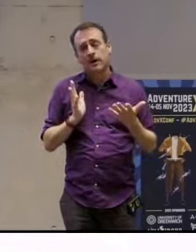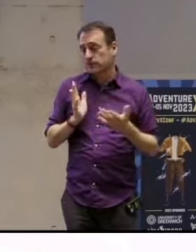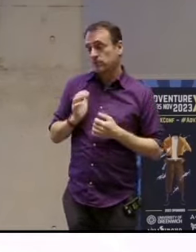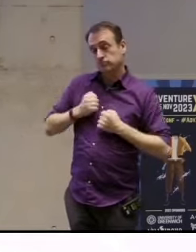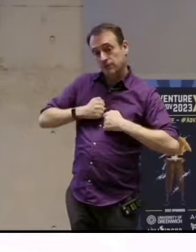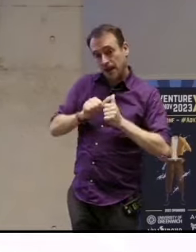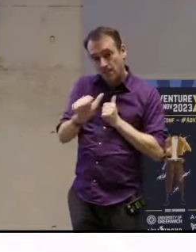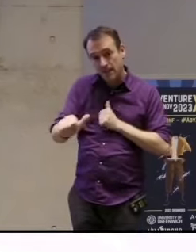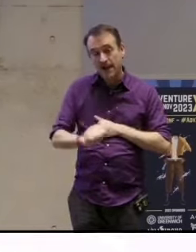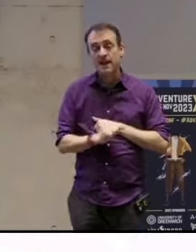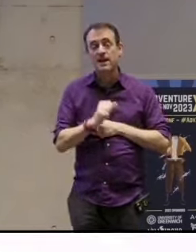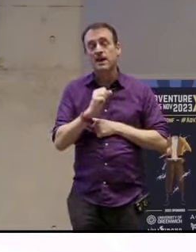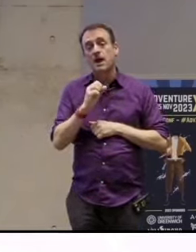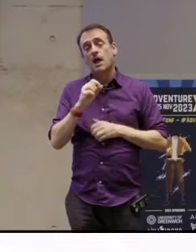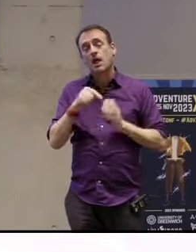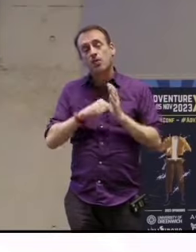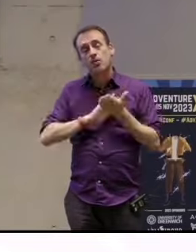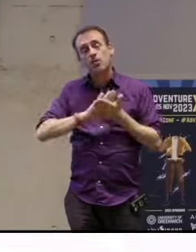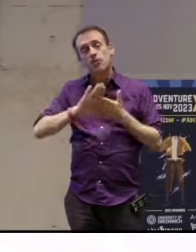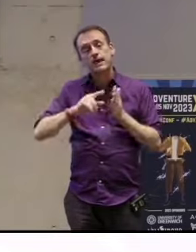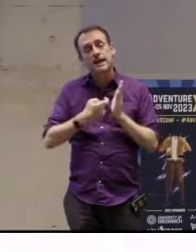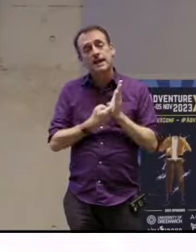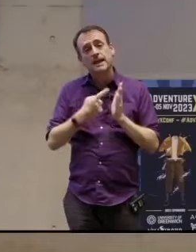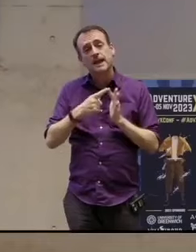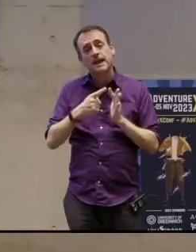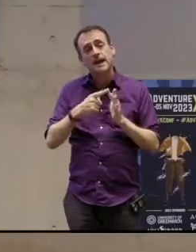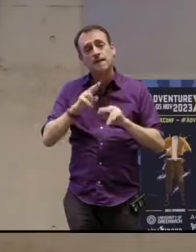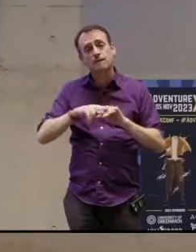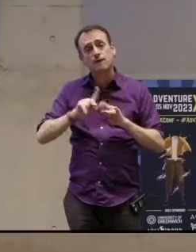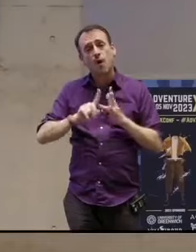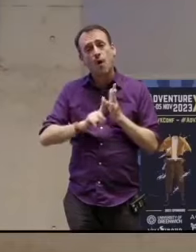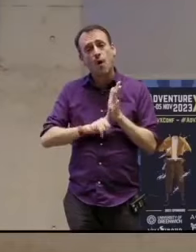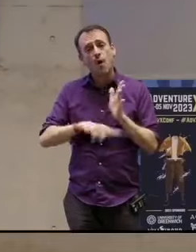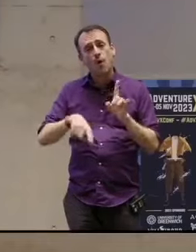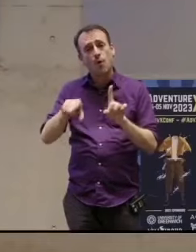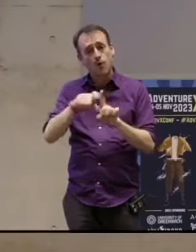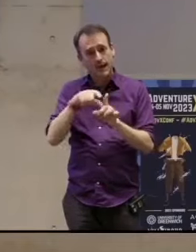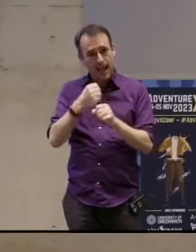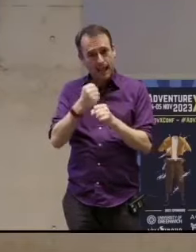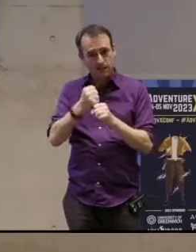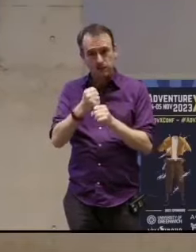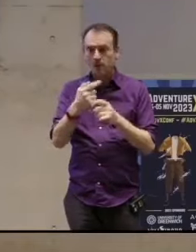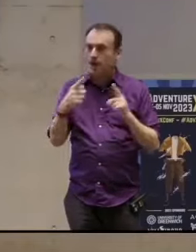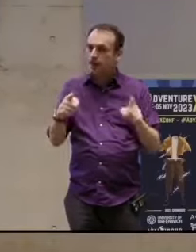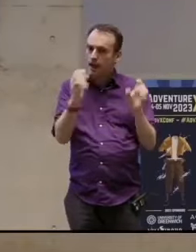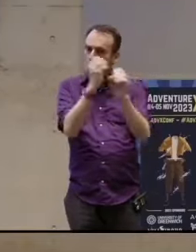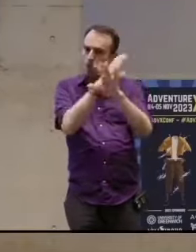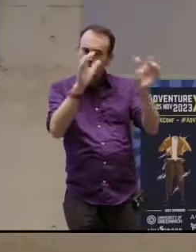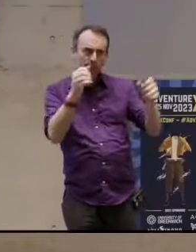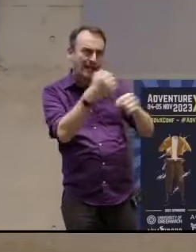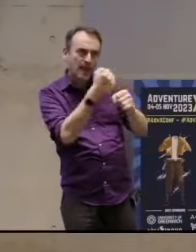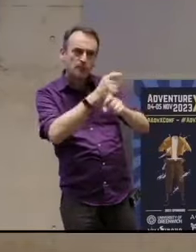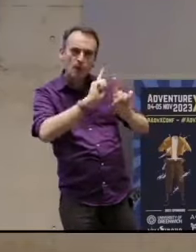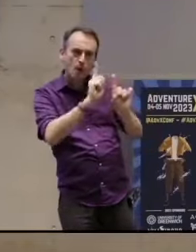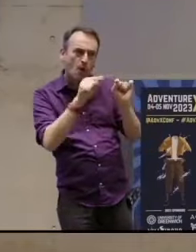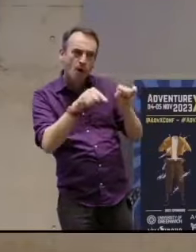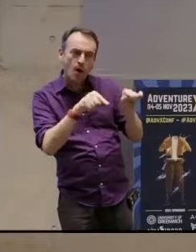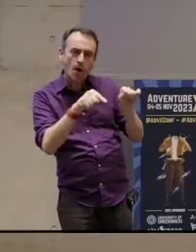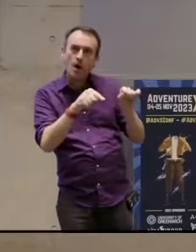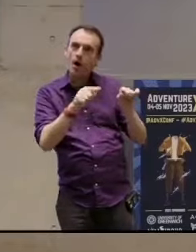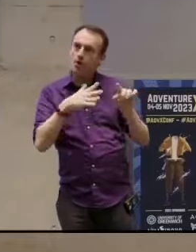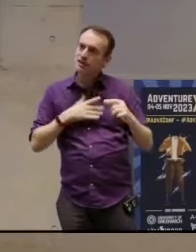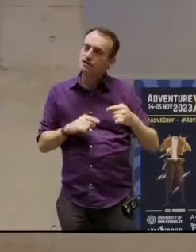Games, Claire and I are focused on making games that challenge what games can be and who they are about and who